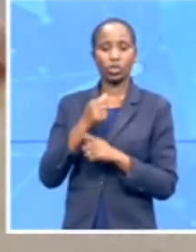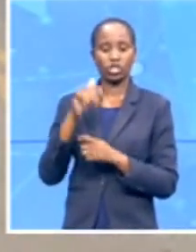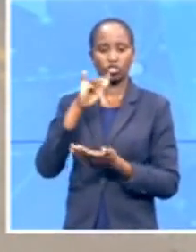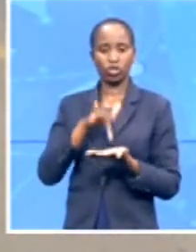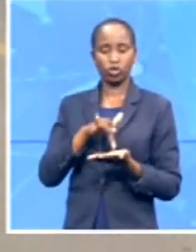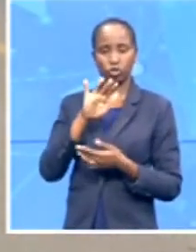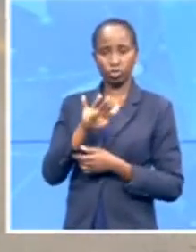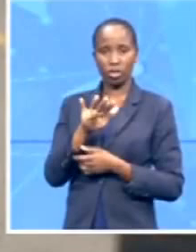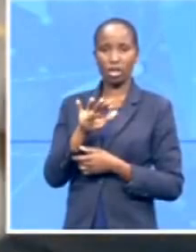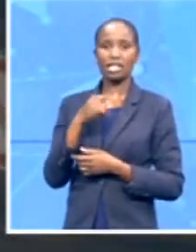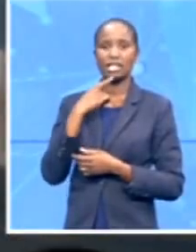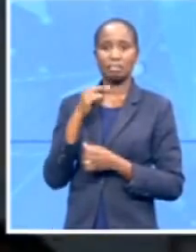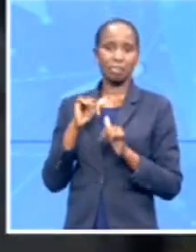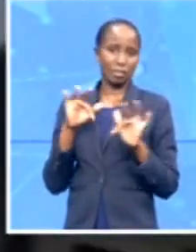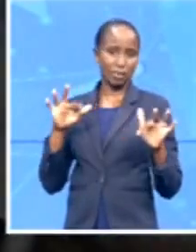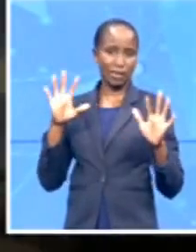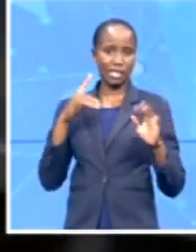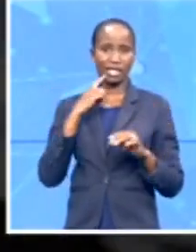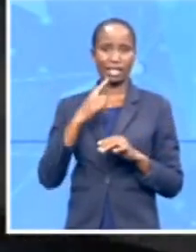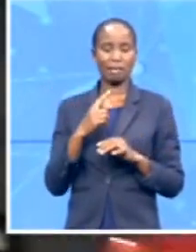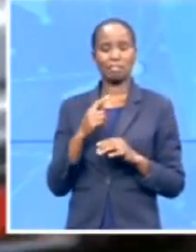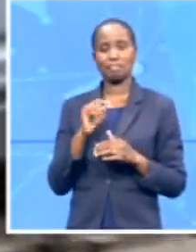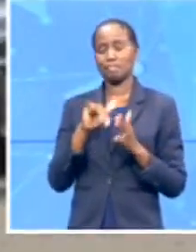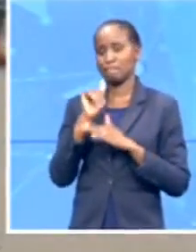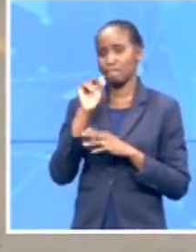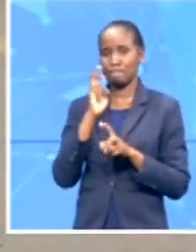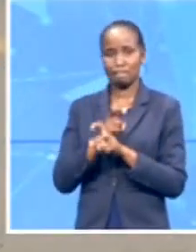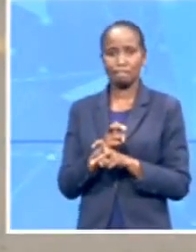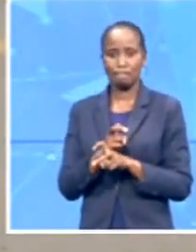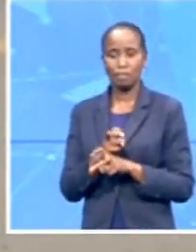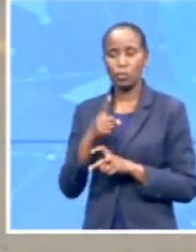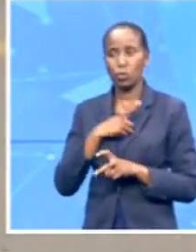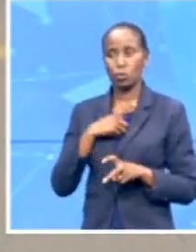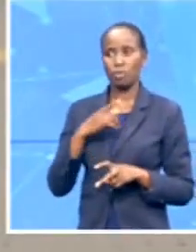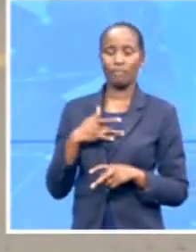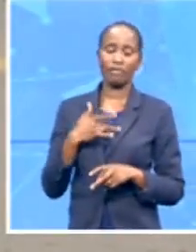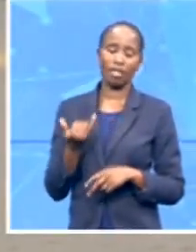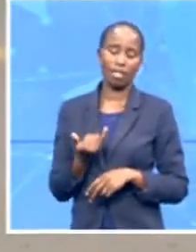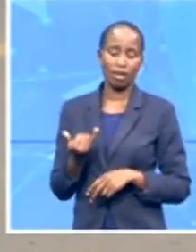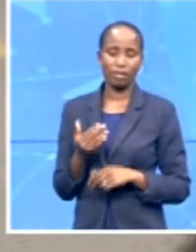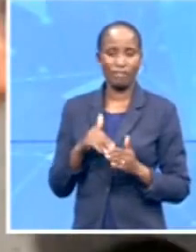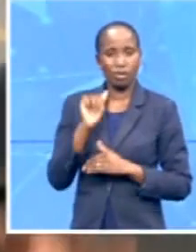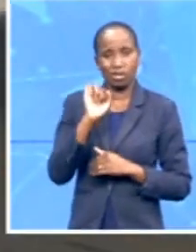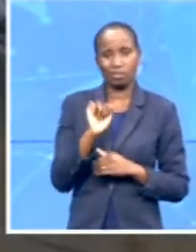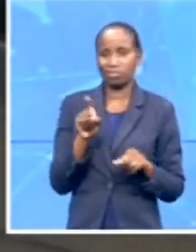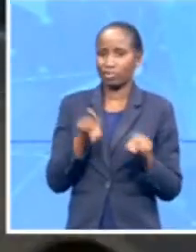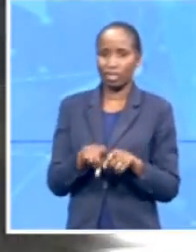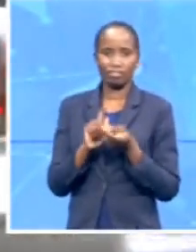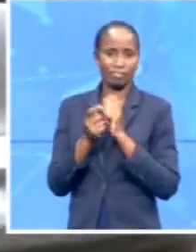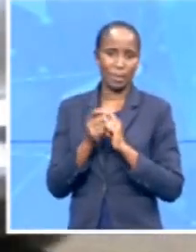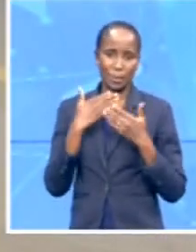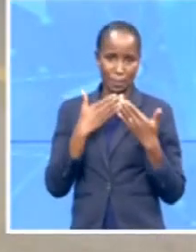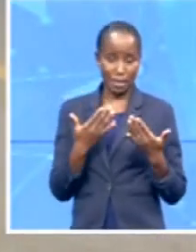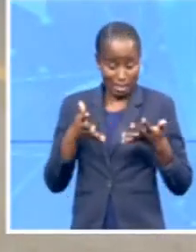they did not vote, they didn't cast their vote because they felt that their vote wasn't going to make a difference. But here at the Maponya Mall, we're getting a different sentiment